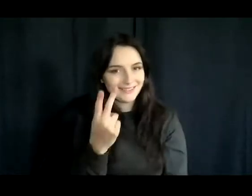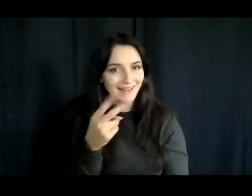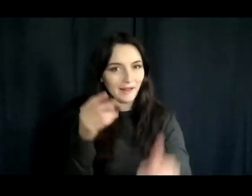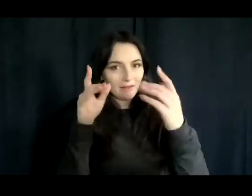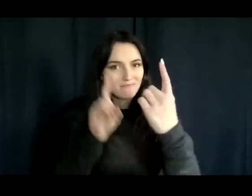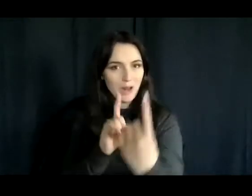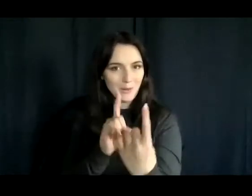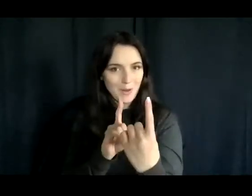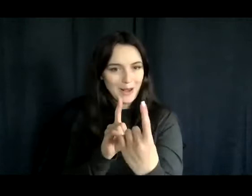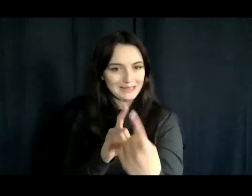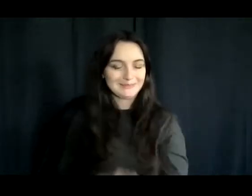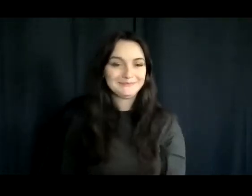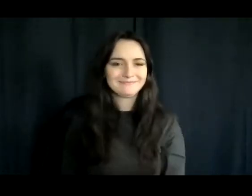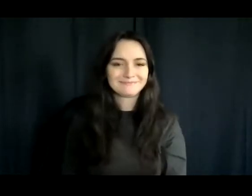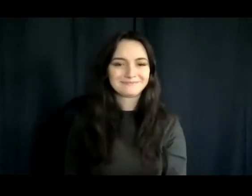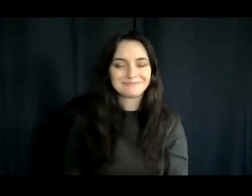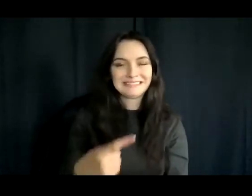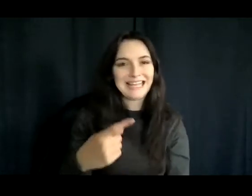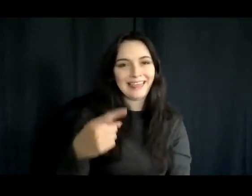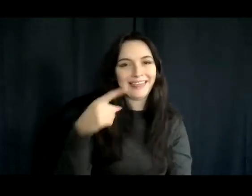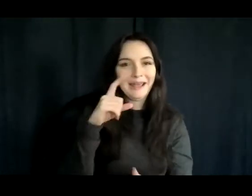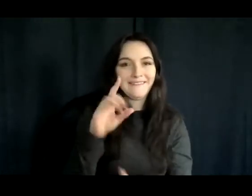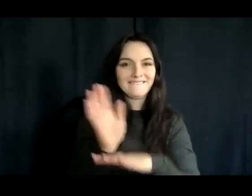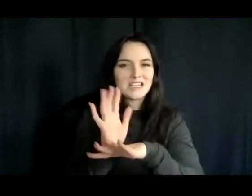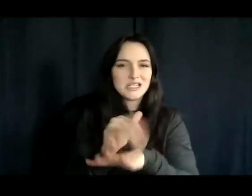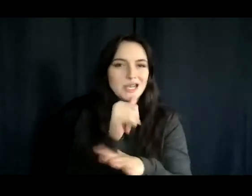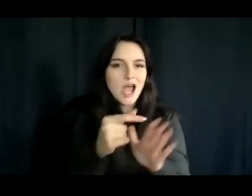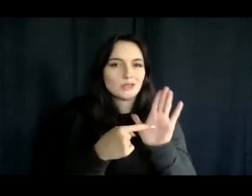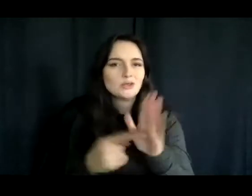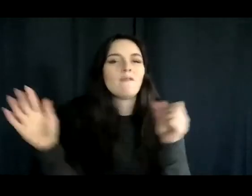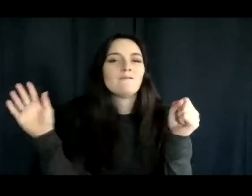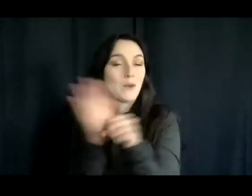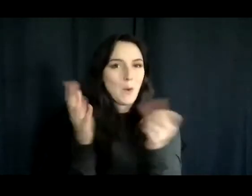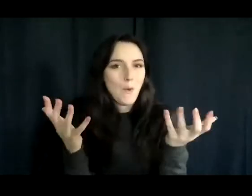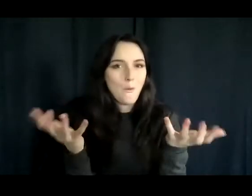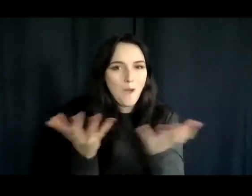not doing it justice. You guys got to come down here and mess with some of these things.